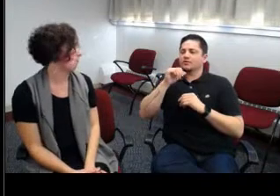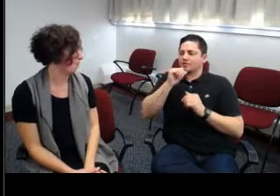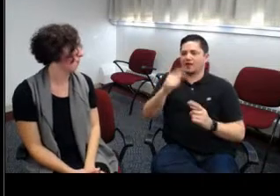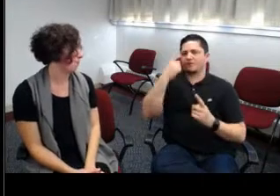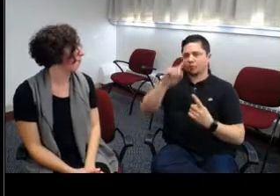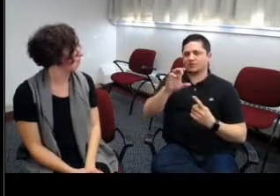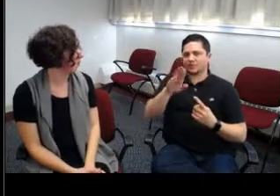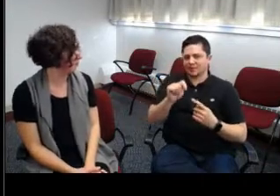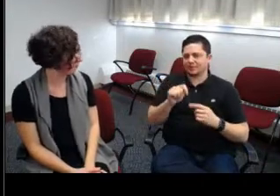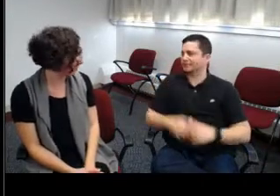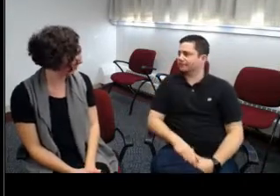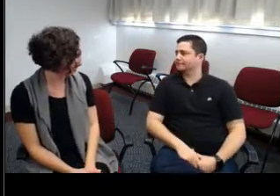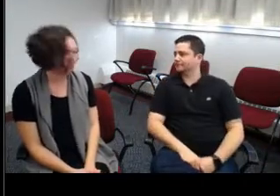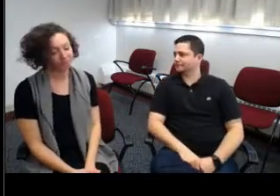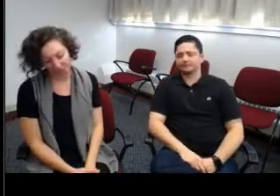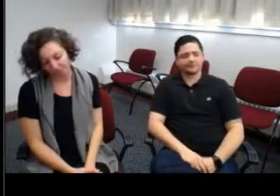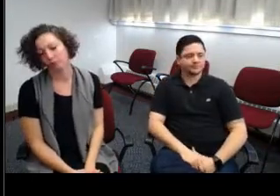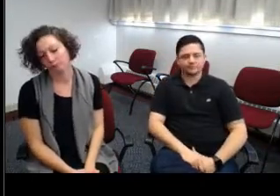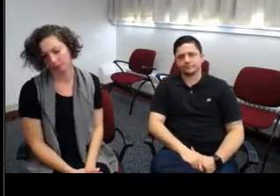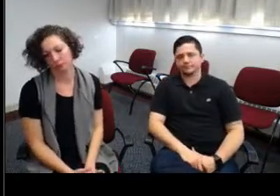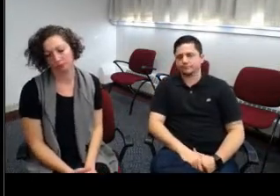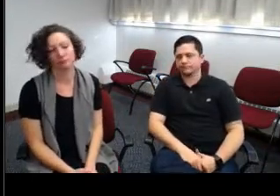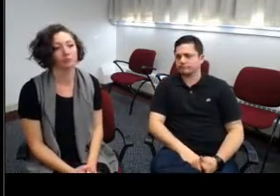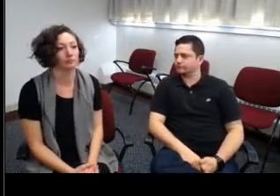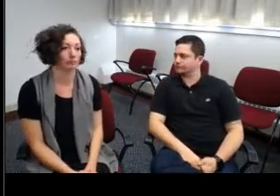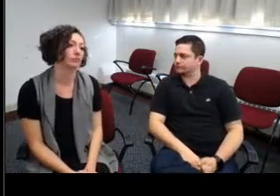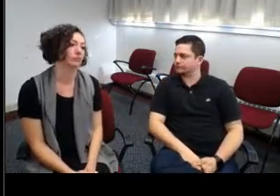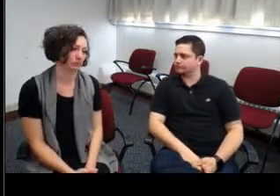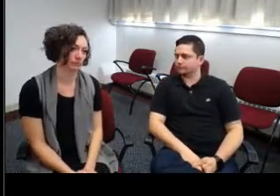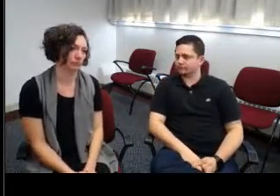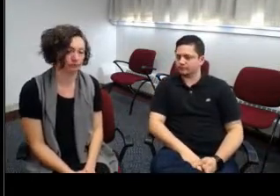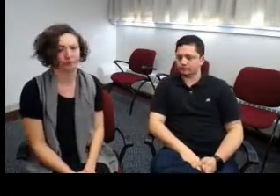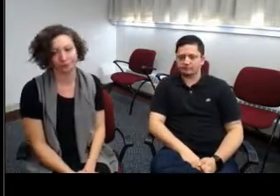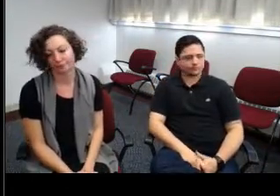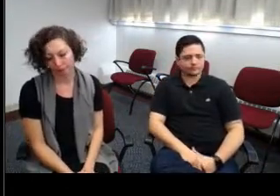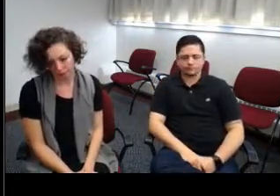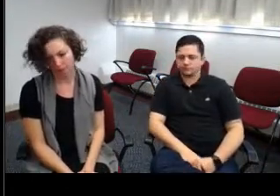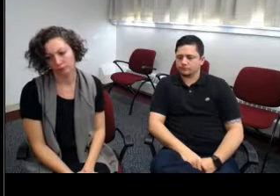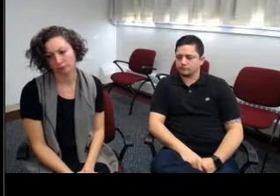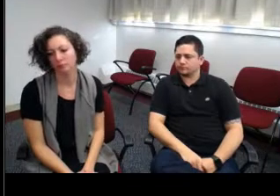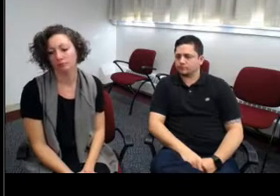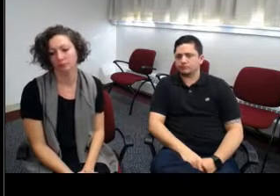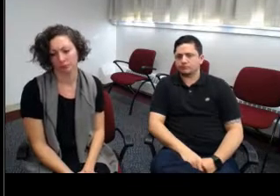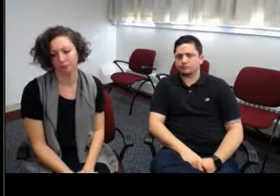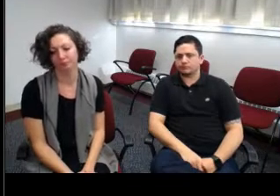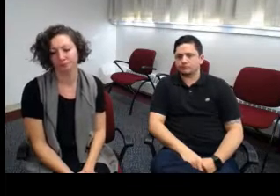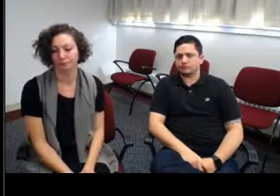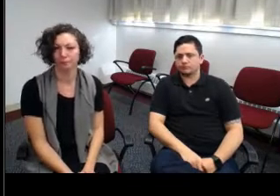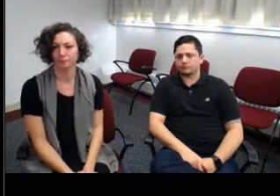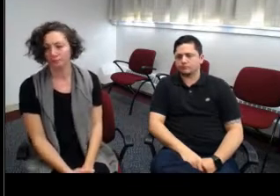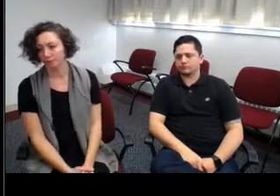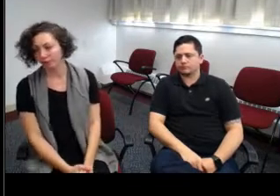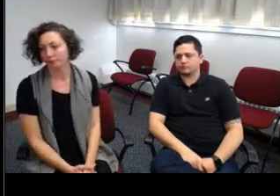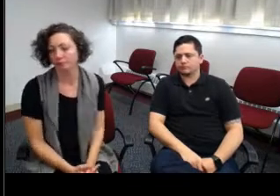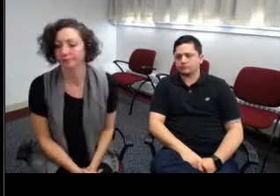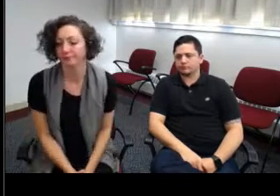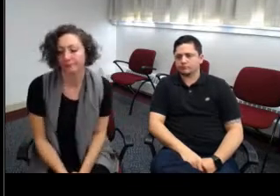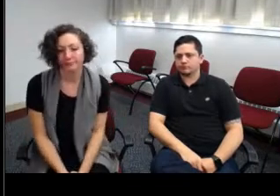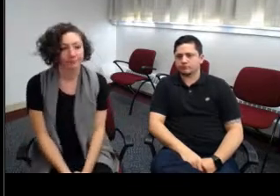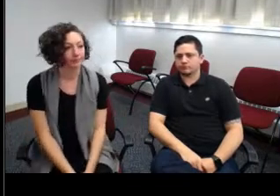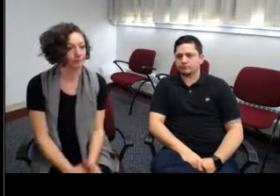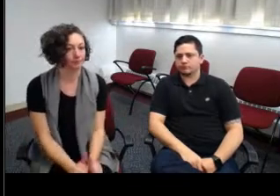Safety toolkit. And that is not necessarily CBT, it's its own EBT.